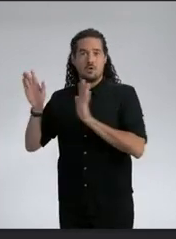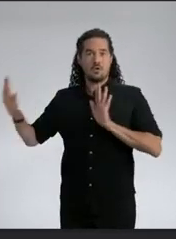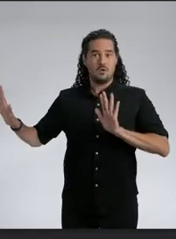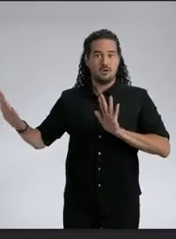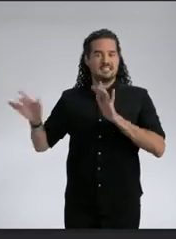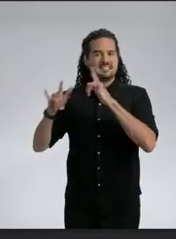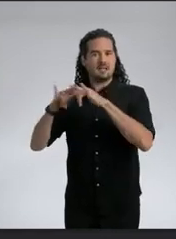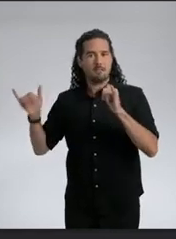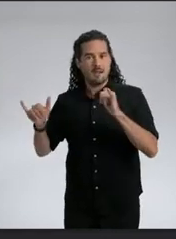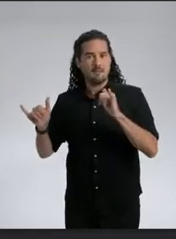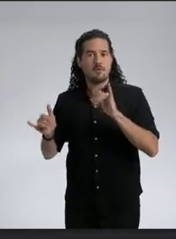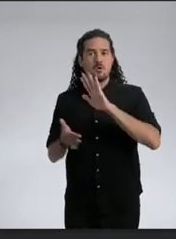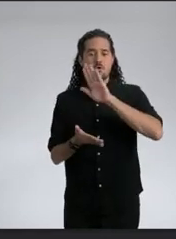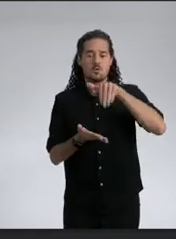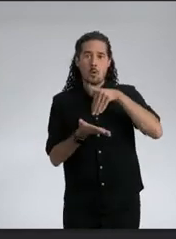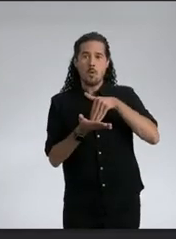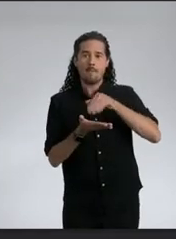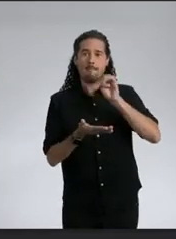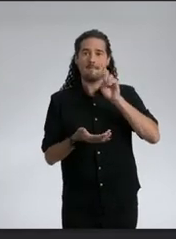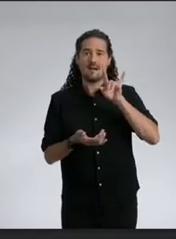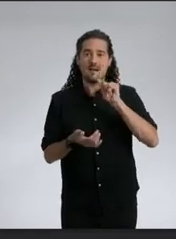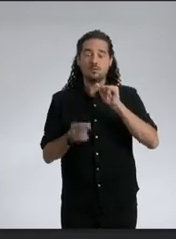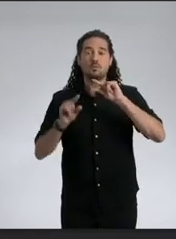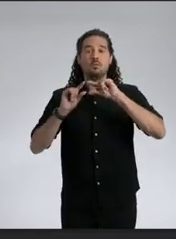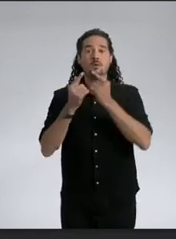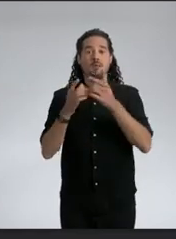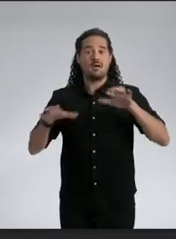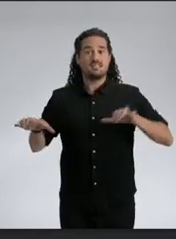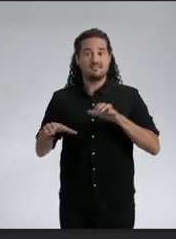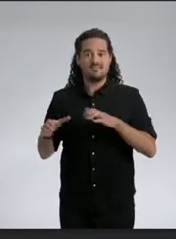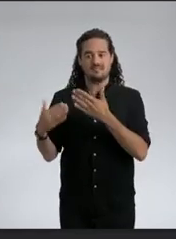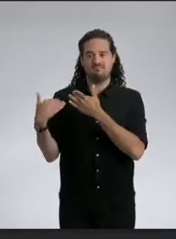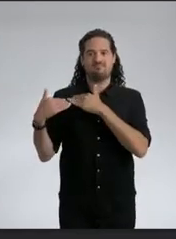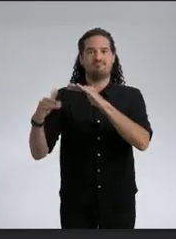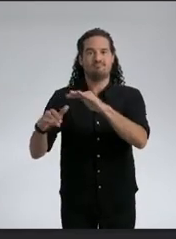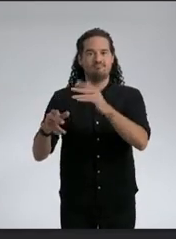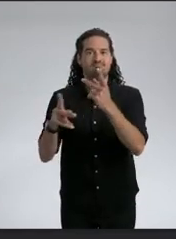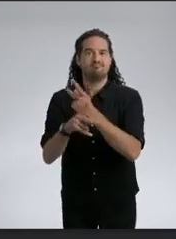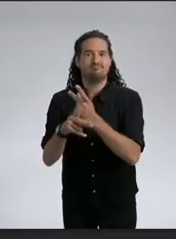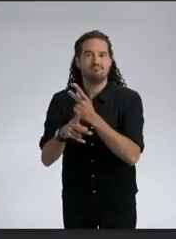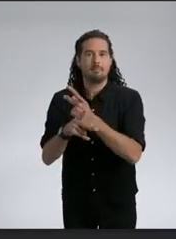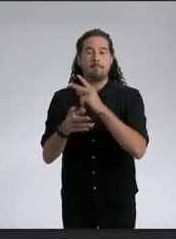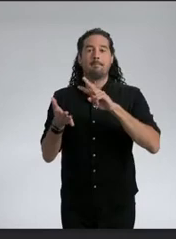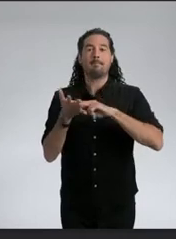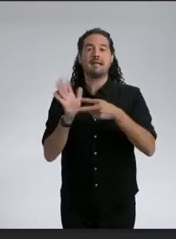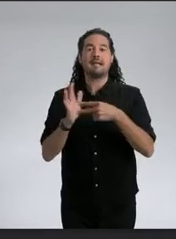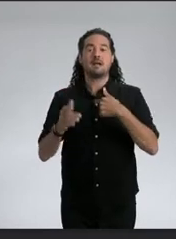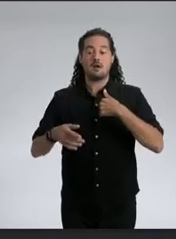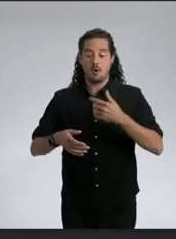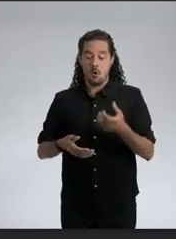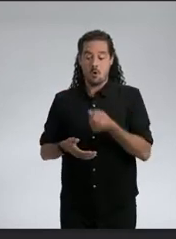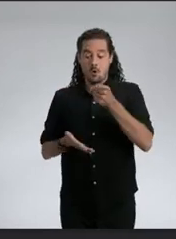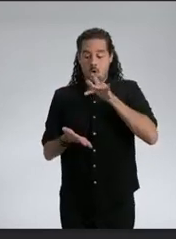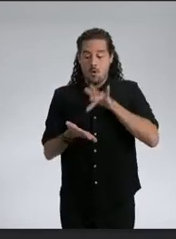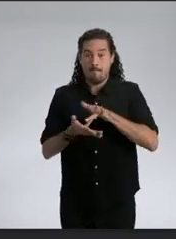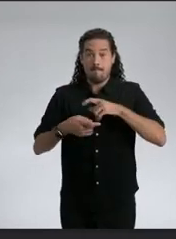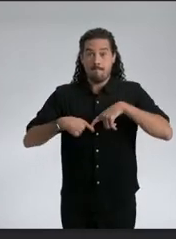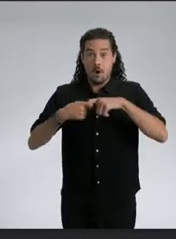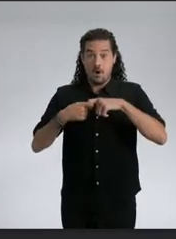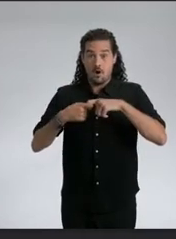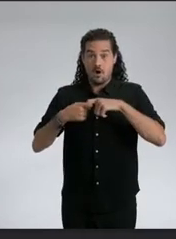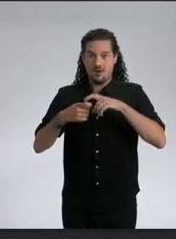group activities doing the heavy lifting. That means when I hit pause, Juan's video pauses on the exact same